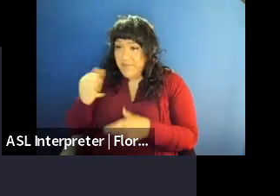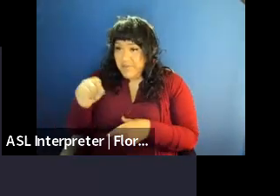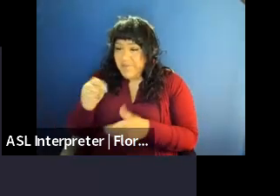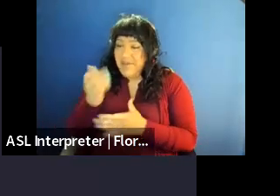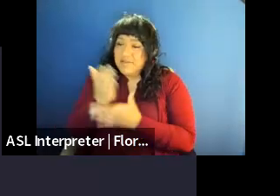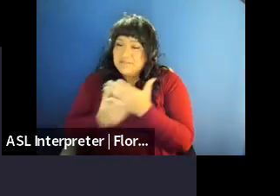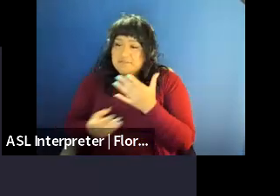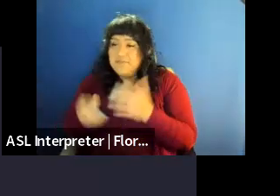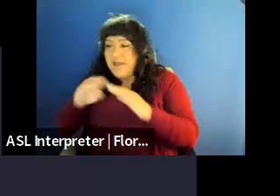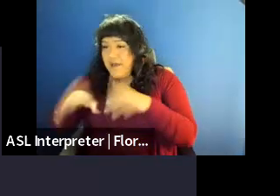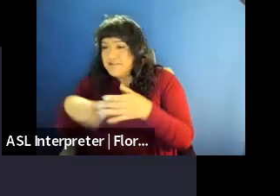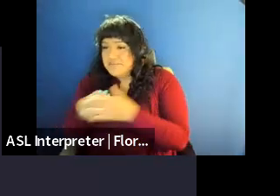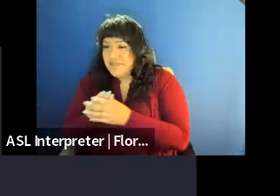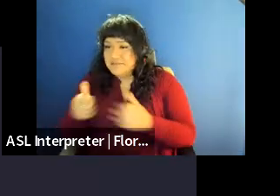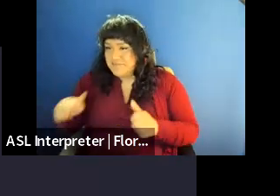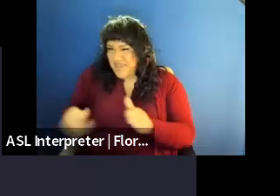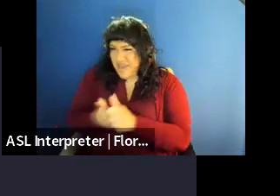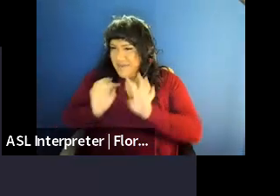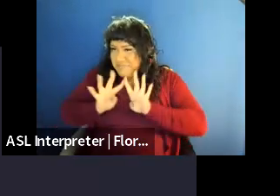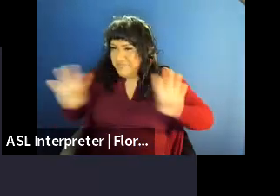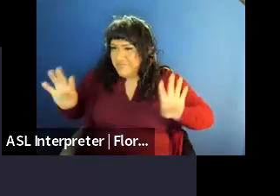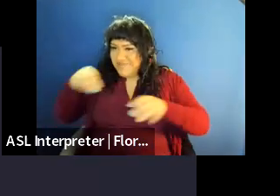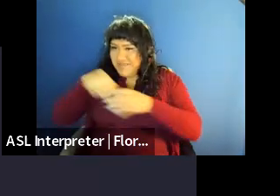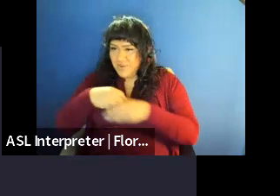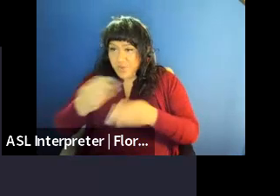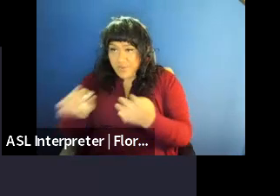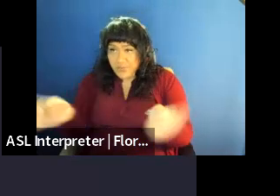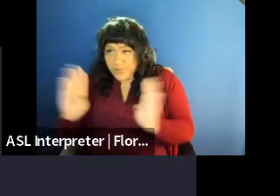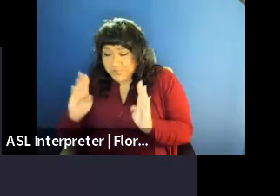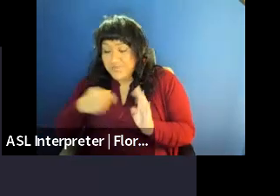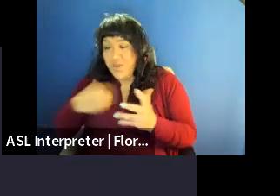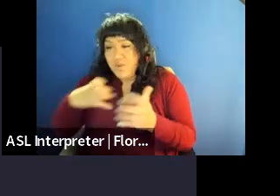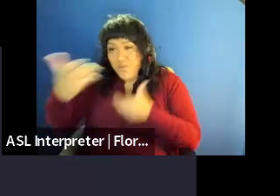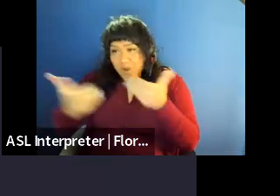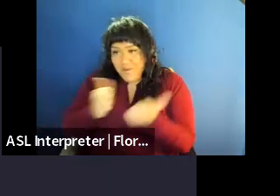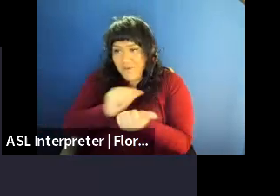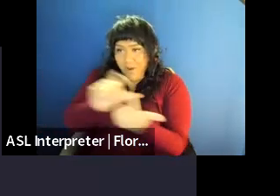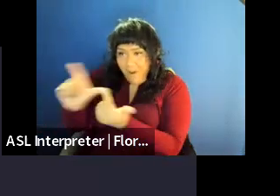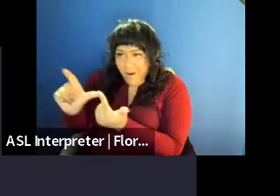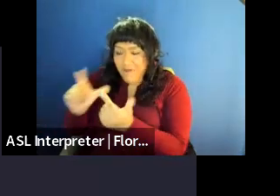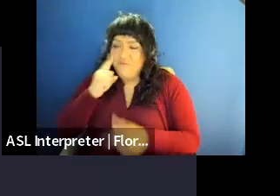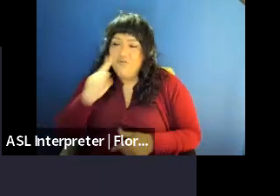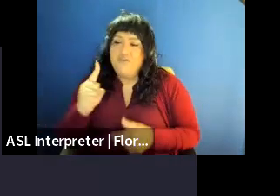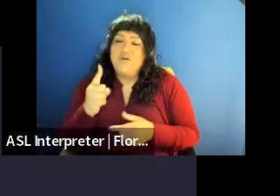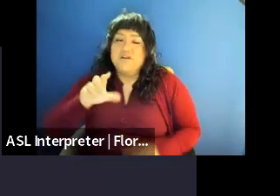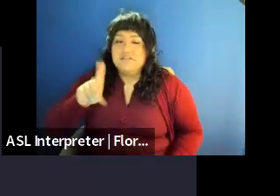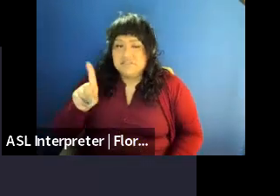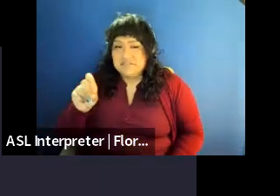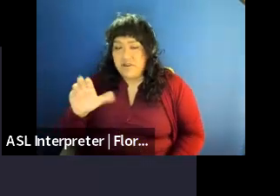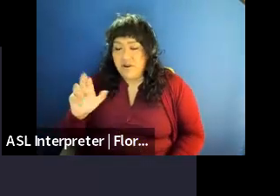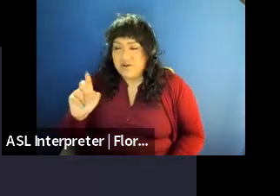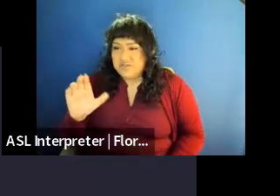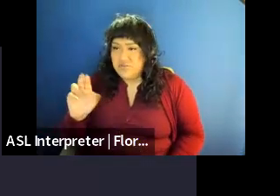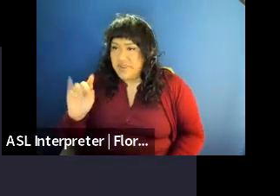me and a white room. And I really want to welcome you all to Decarcerating Care, Histories of Coercion and Dreams